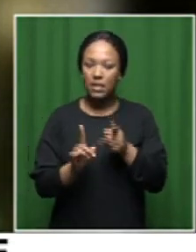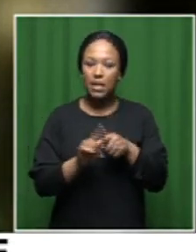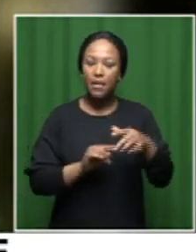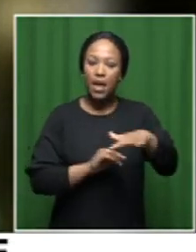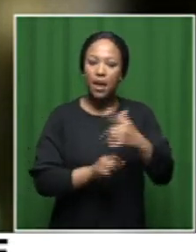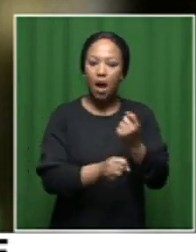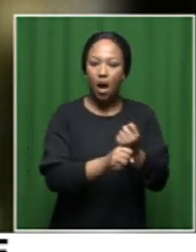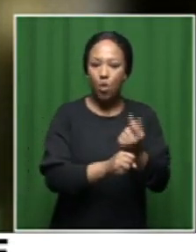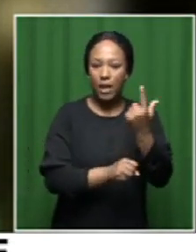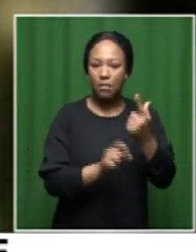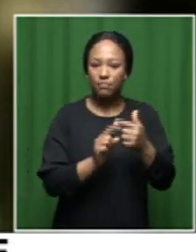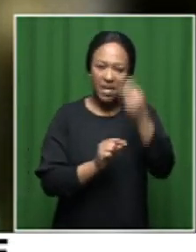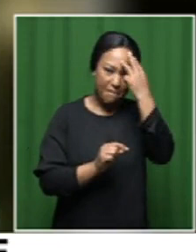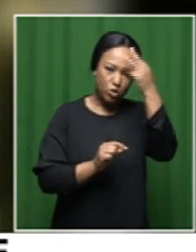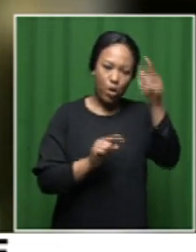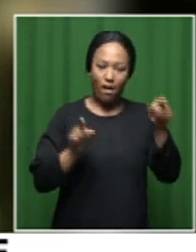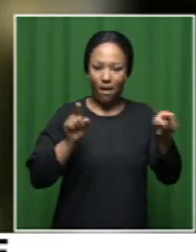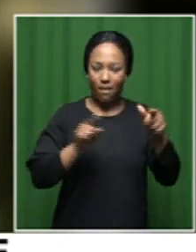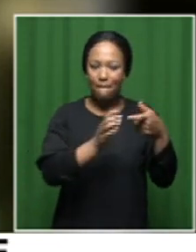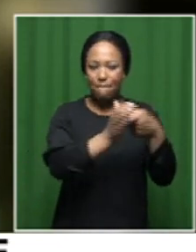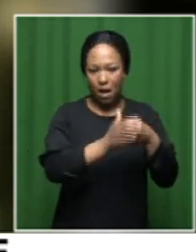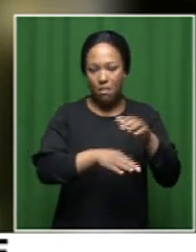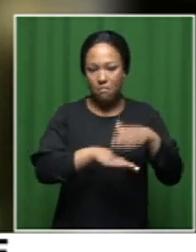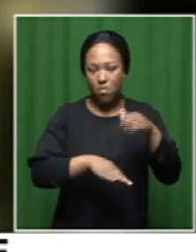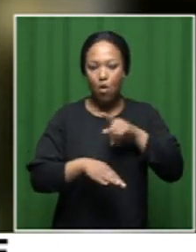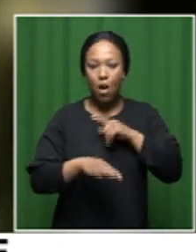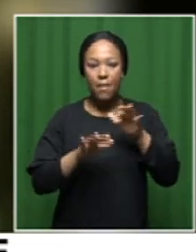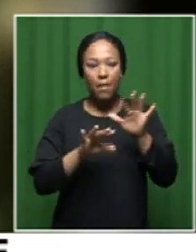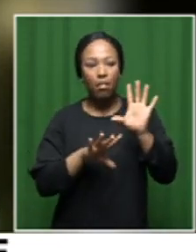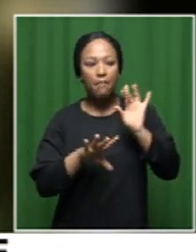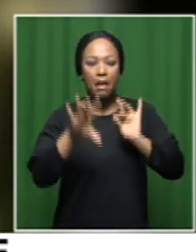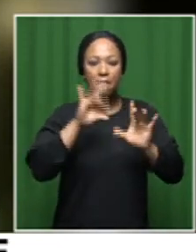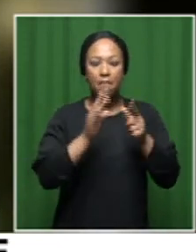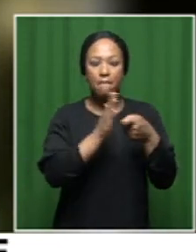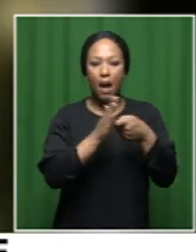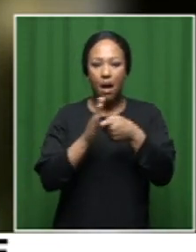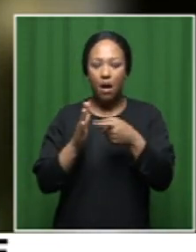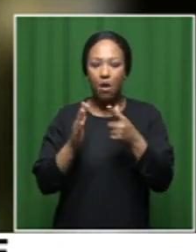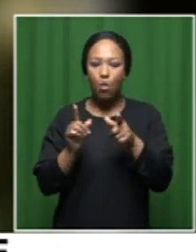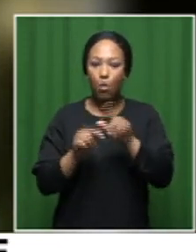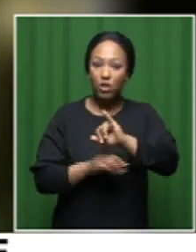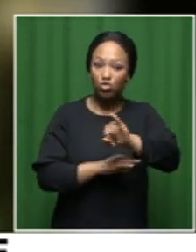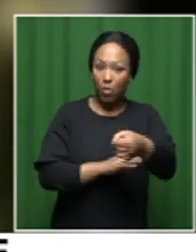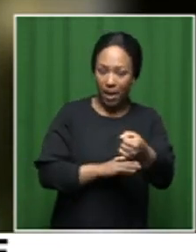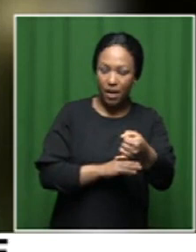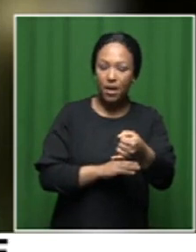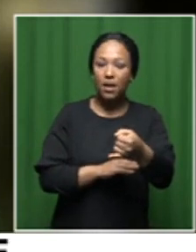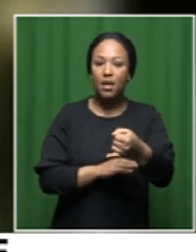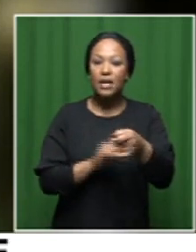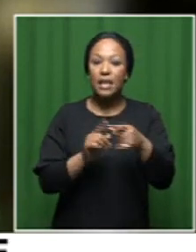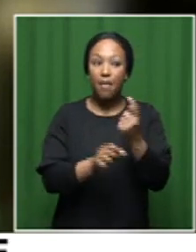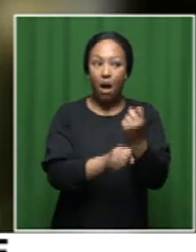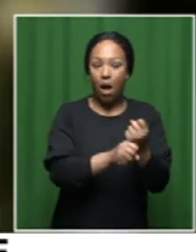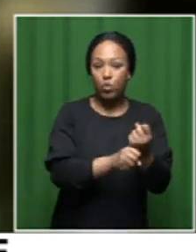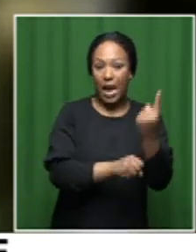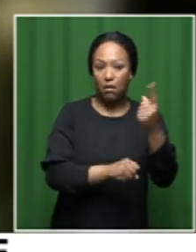Gauteng and Pretoria. What I mean there is buyers have had their pick of properties in Joburg and parts of Joburg and